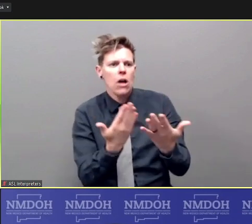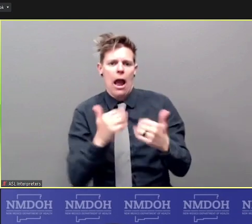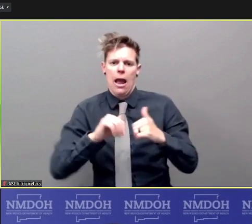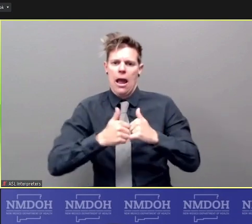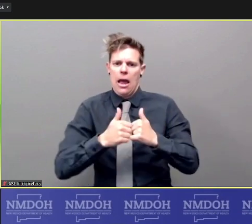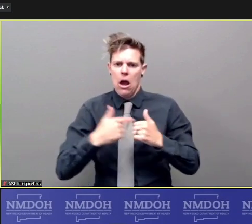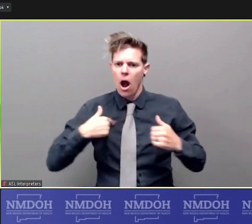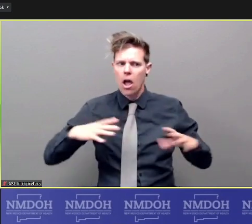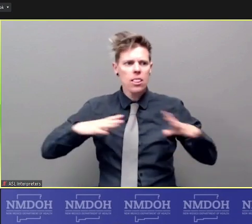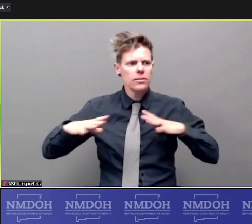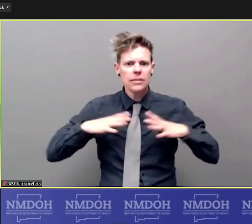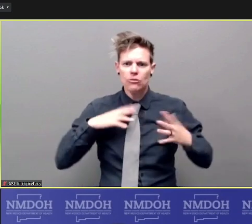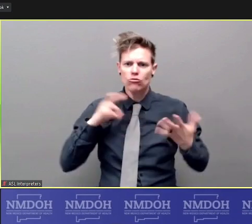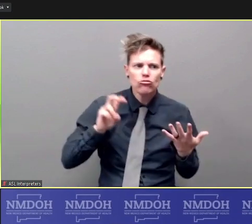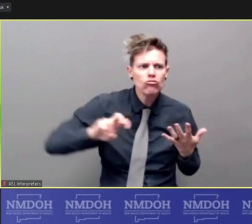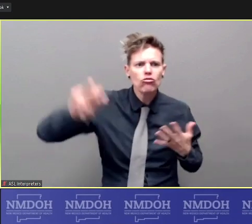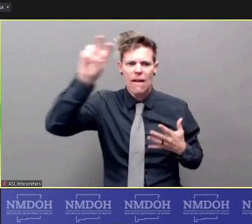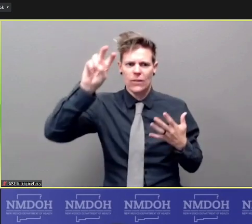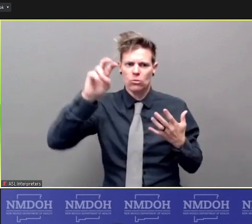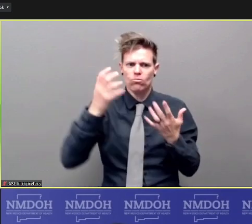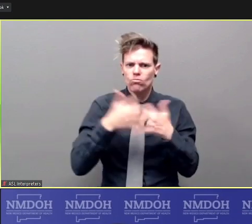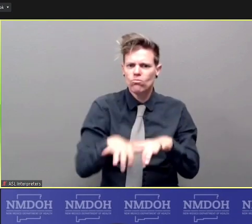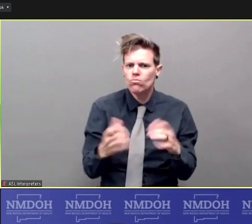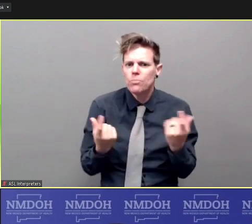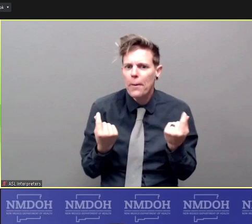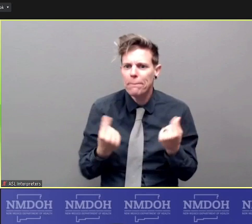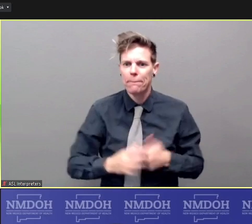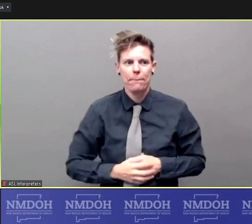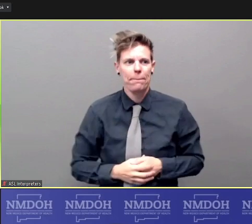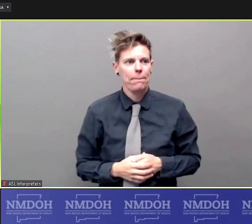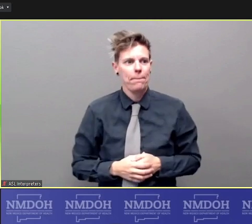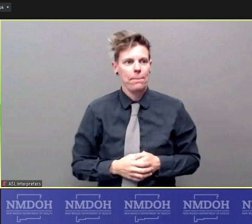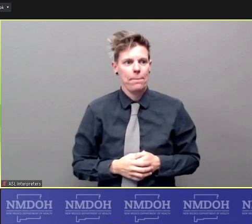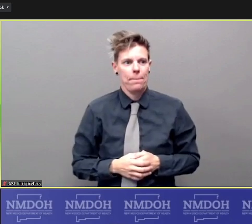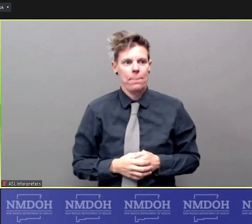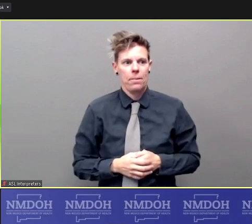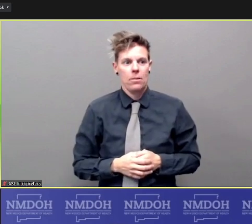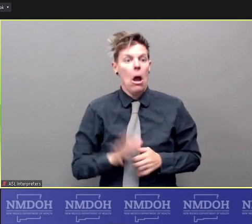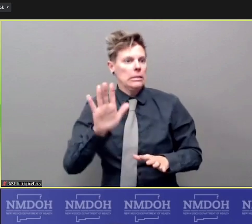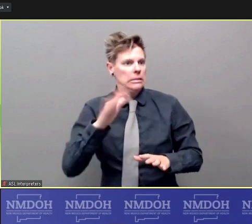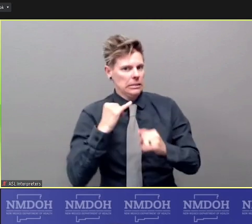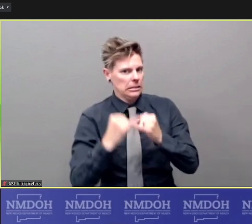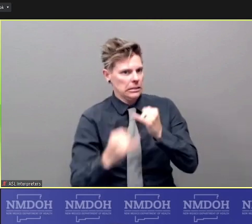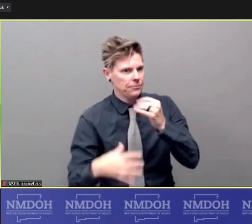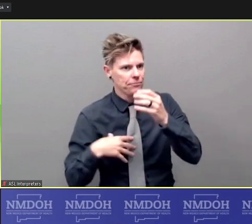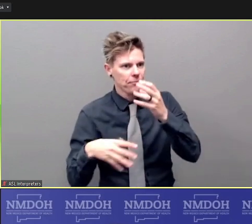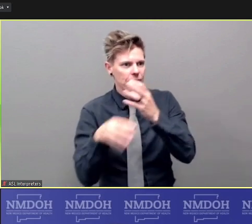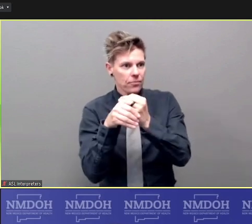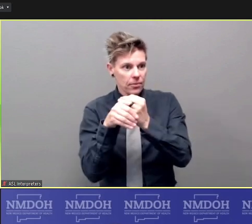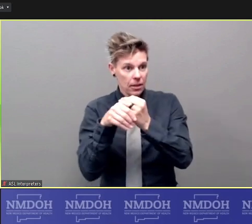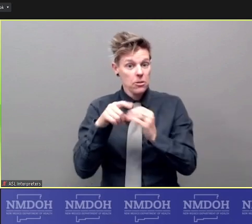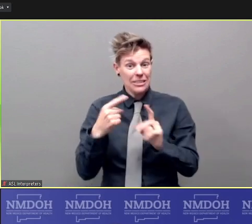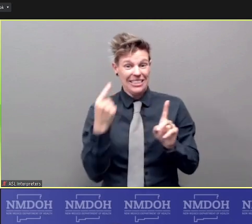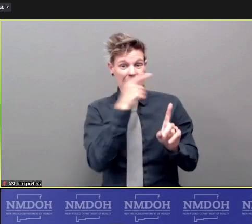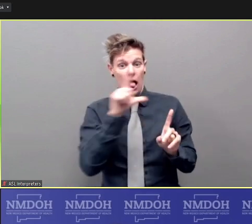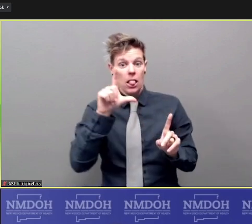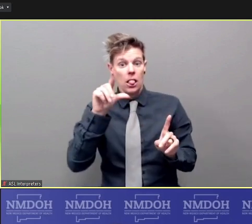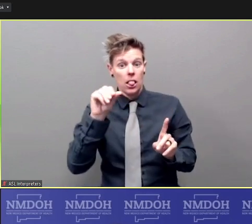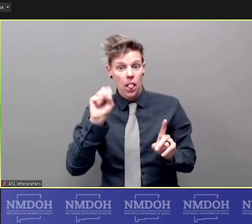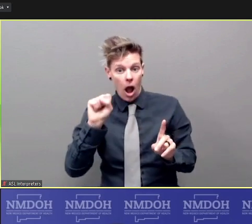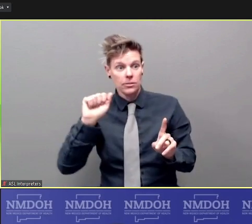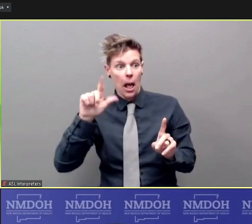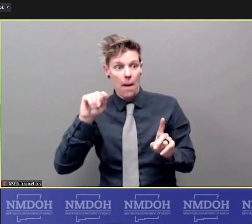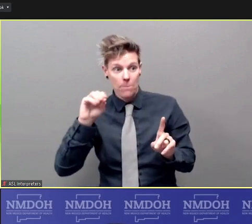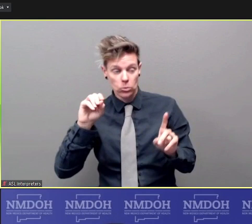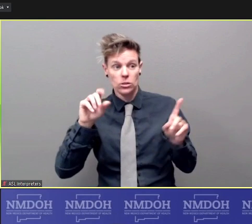consideration. And also, if I could get another question, is Los Alamos and the Department of Health still doing COVID projections?